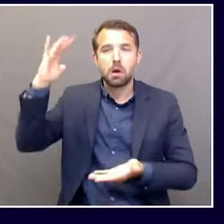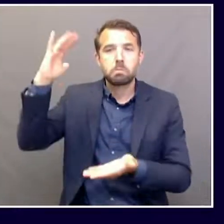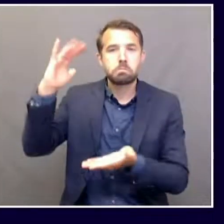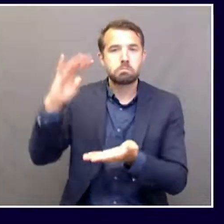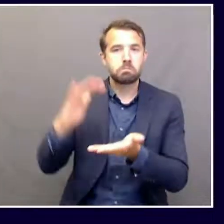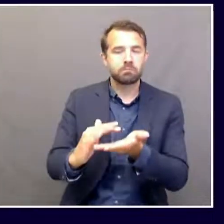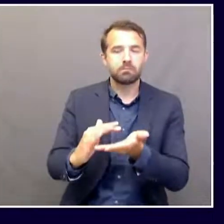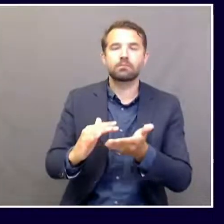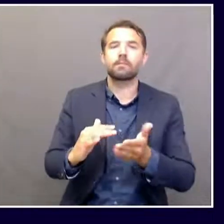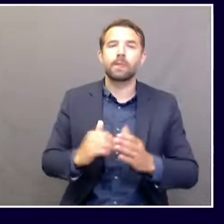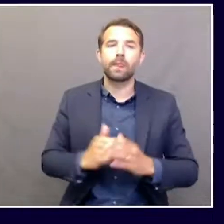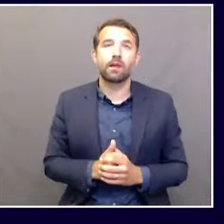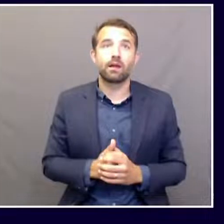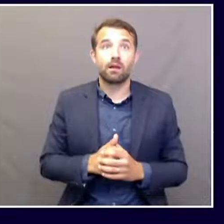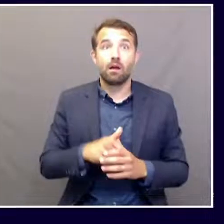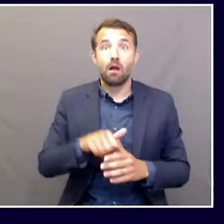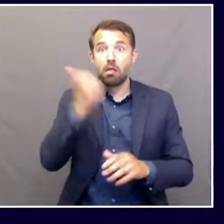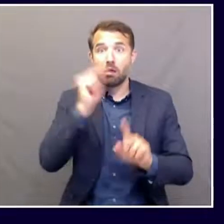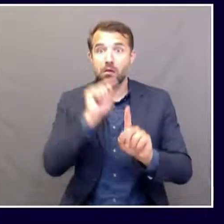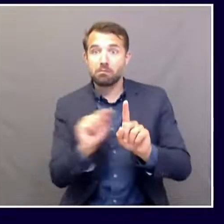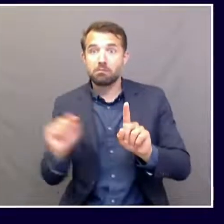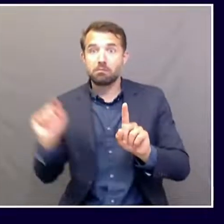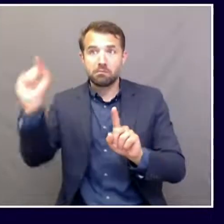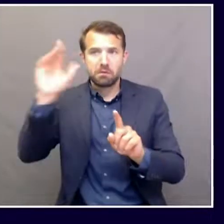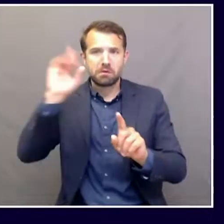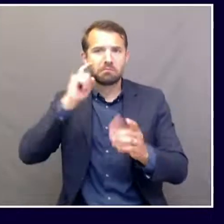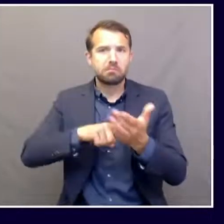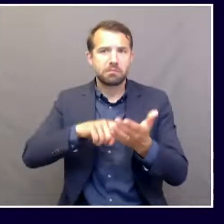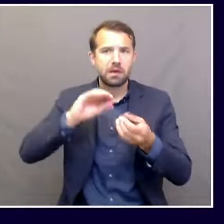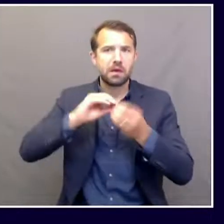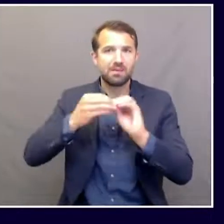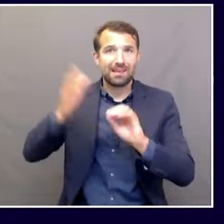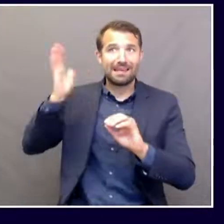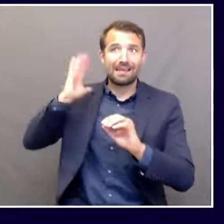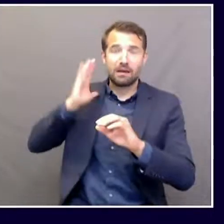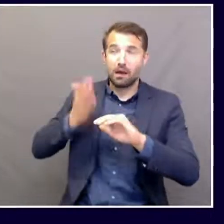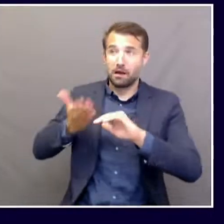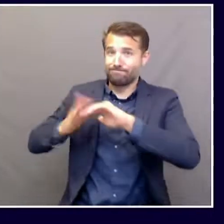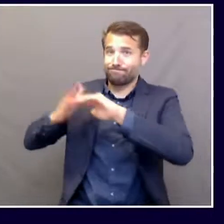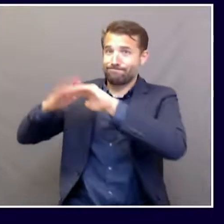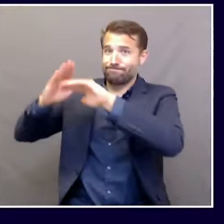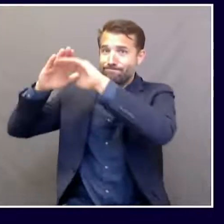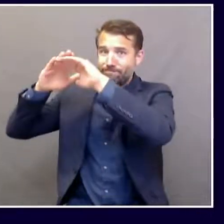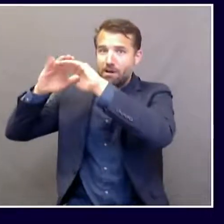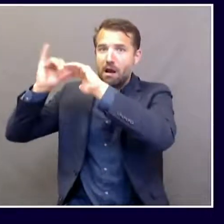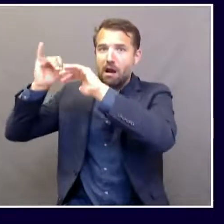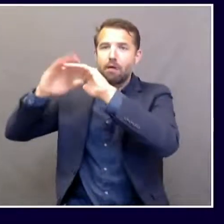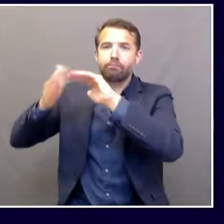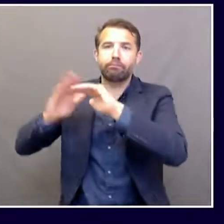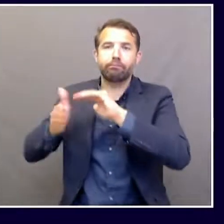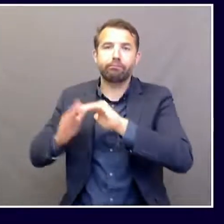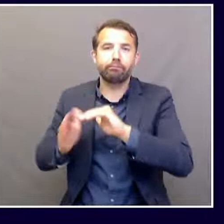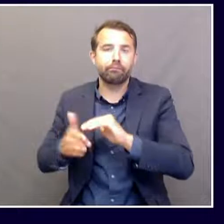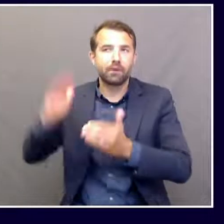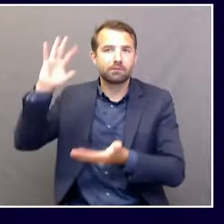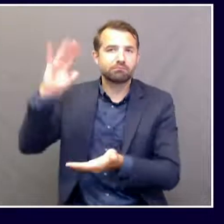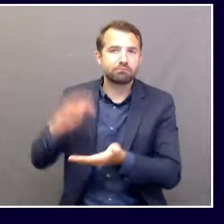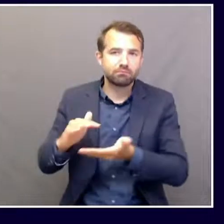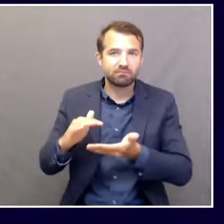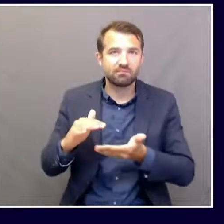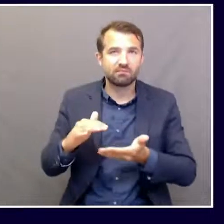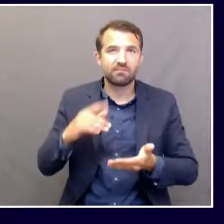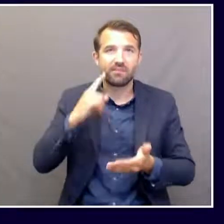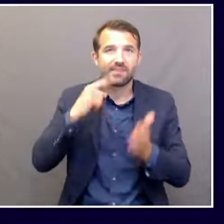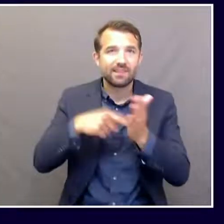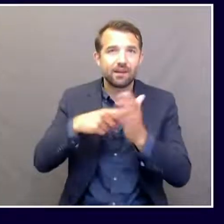counties where, even though there may have been slight upticks, not long ago, we were somewhat concerned about Piscataquis County. Subsequent to that, a